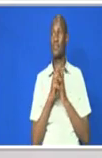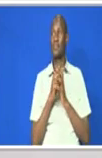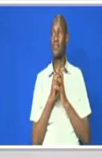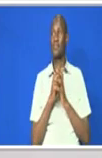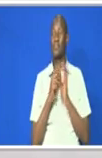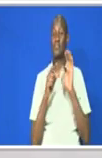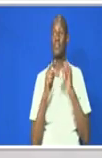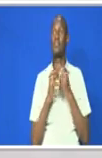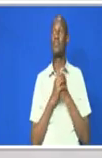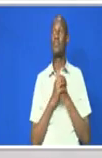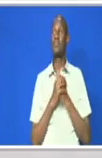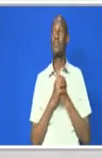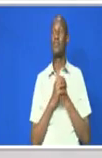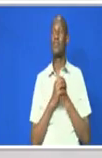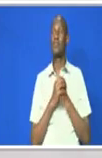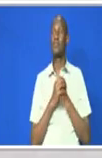6.